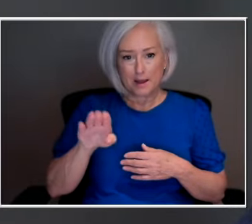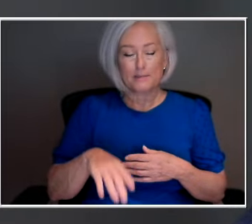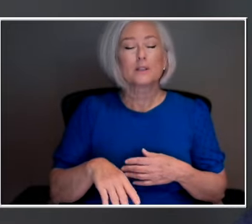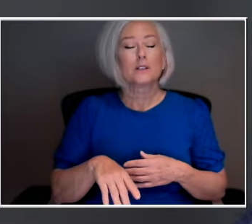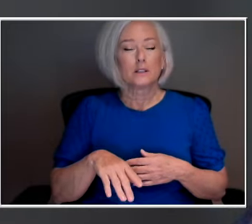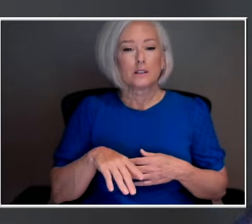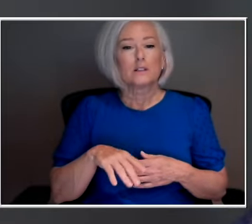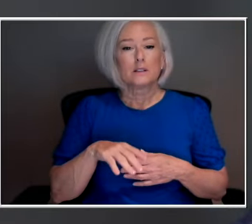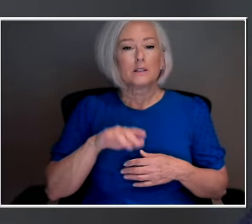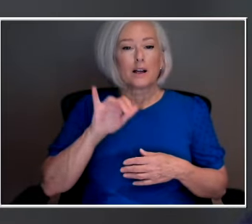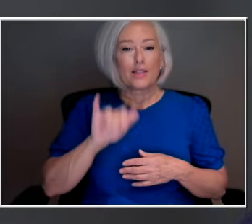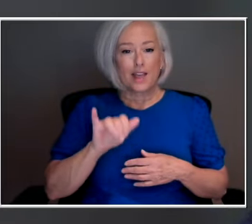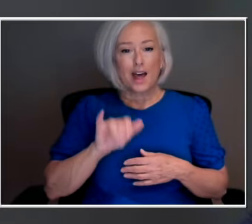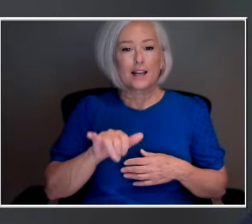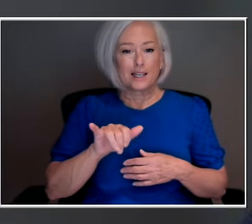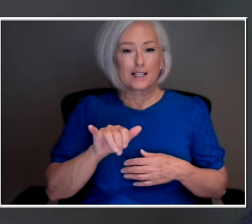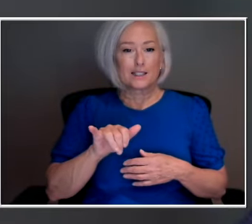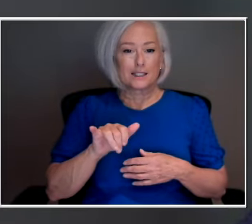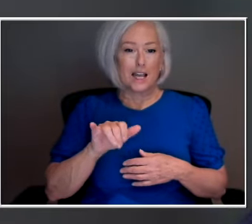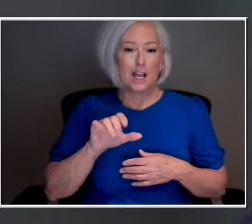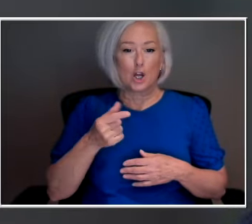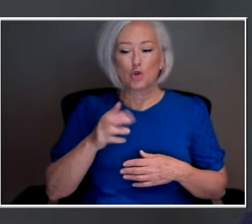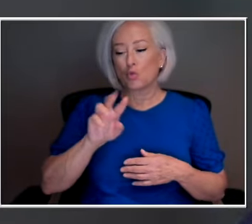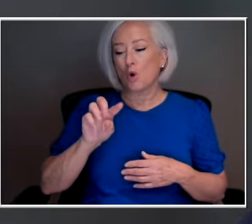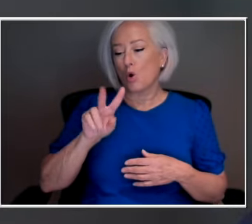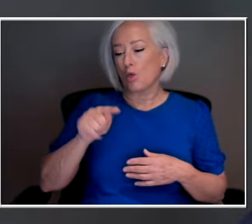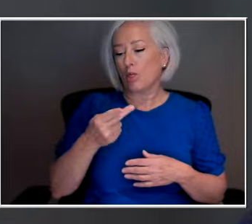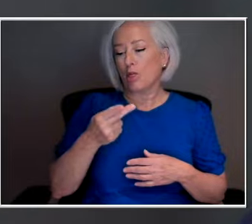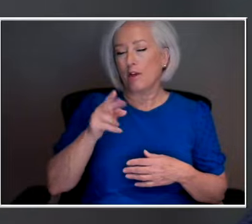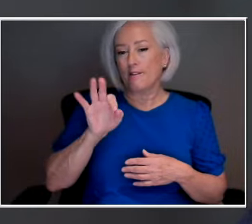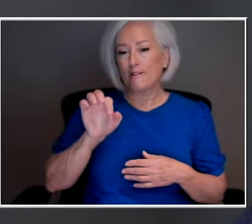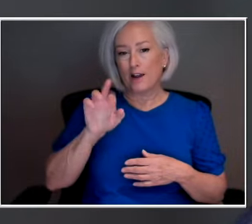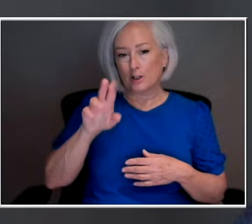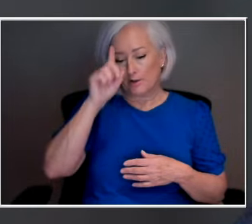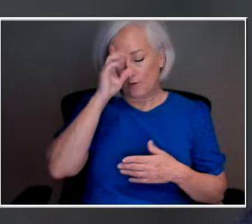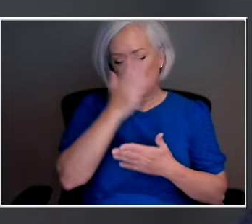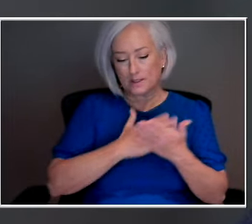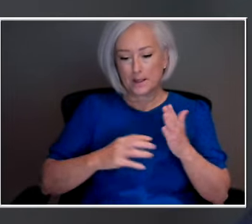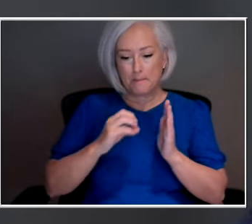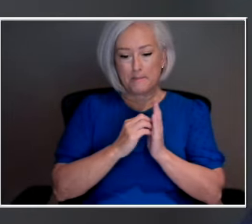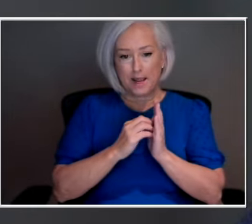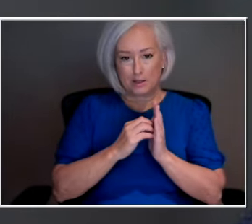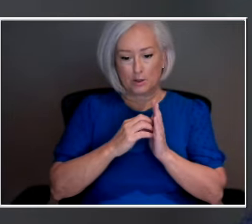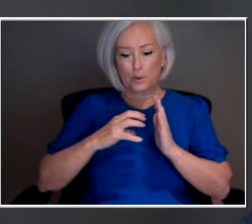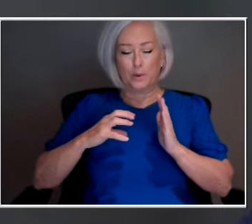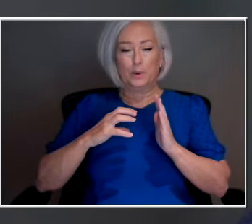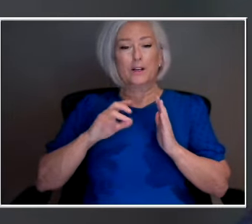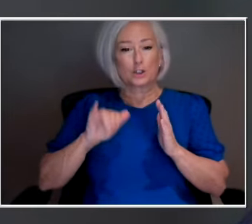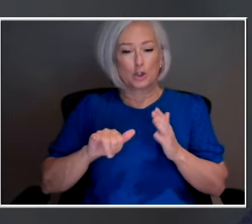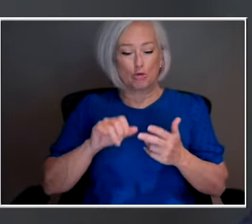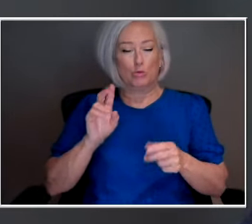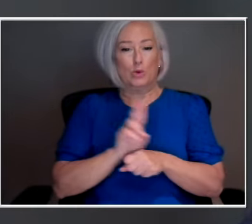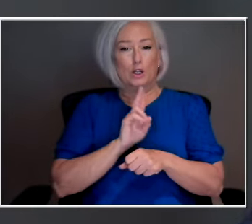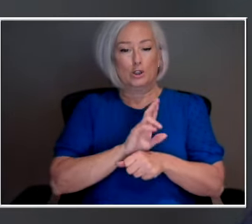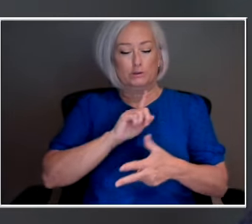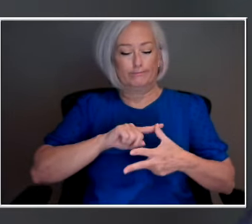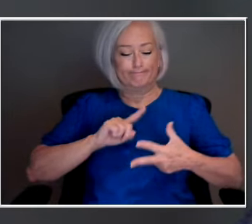protein, which is a growth factor for some of these cancers. So that was the treatment regimen that we used for him.